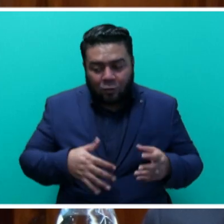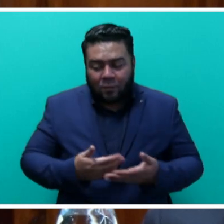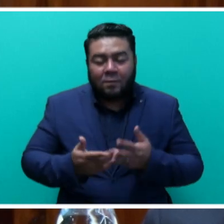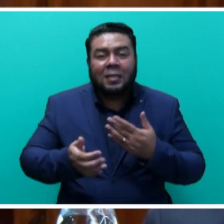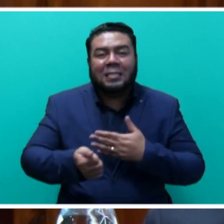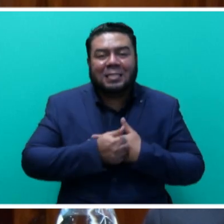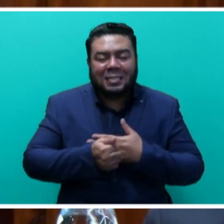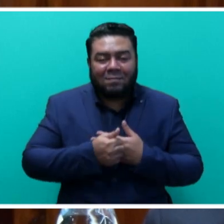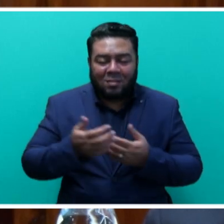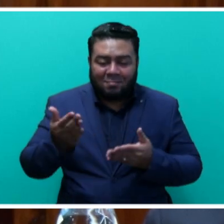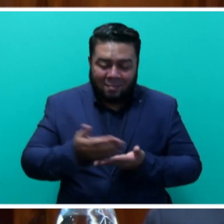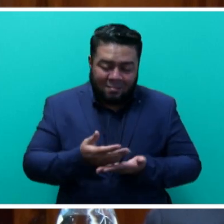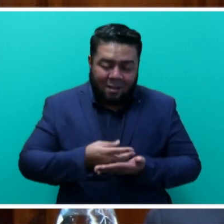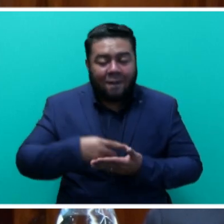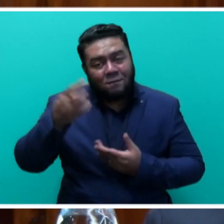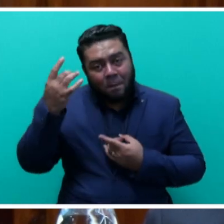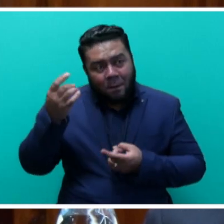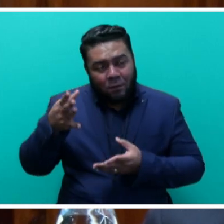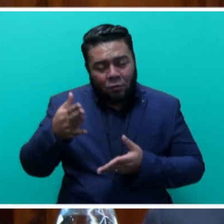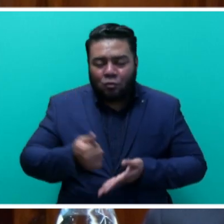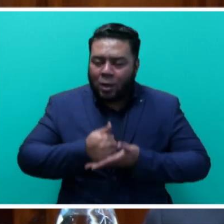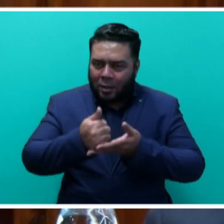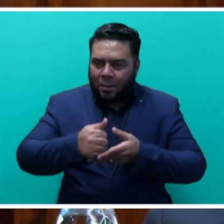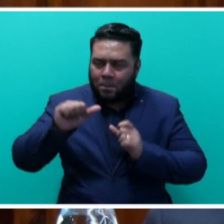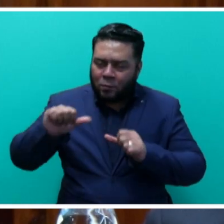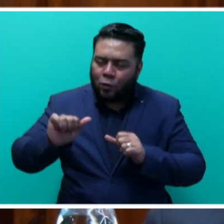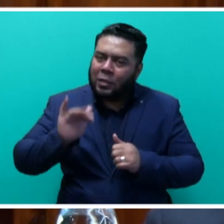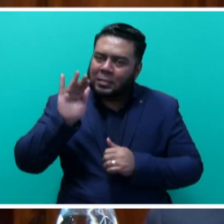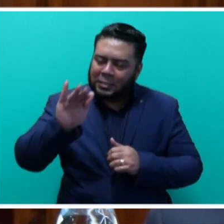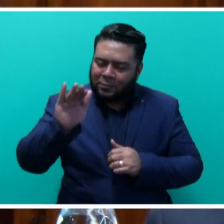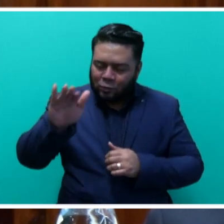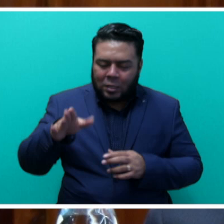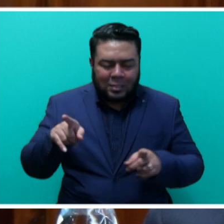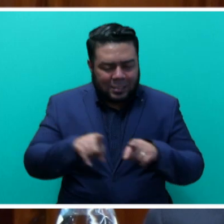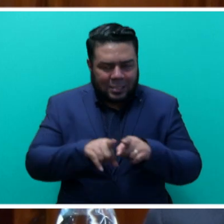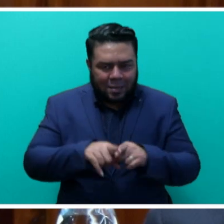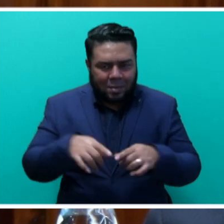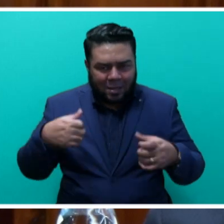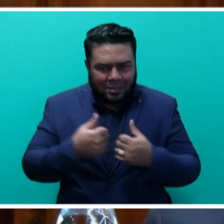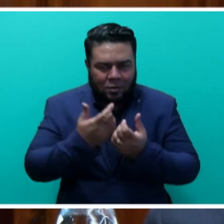data and information to aid the prevention of future and similar accidents from occurring.